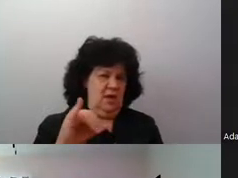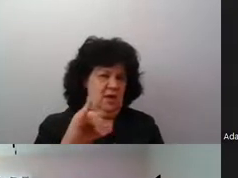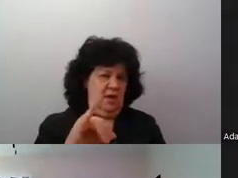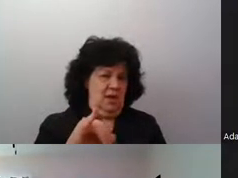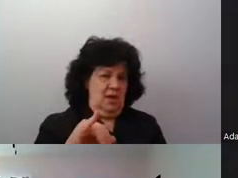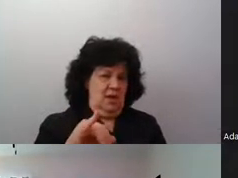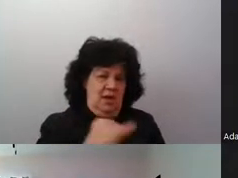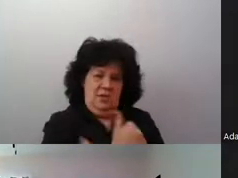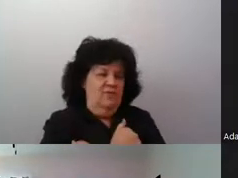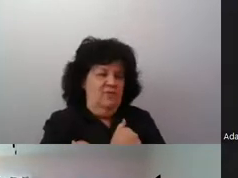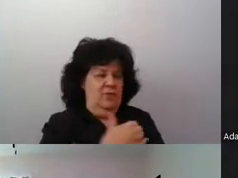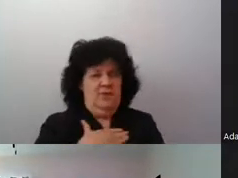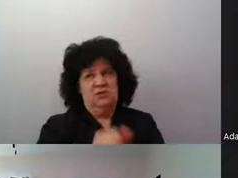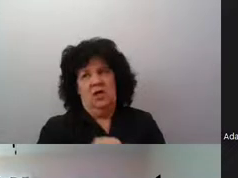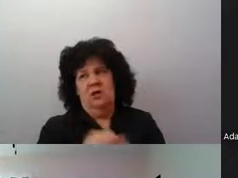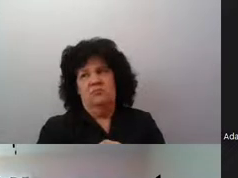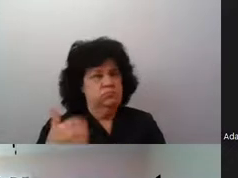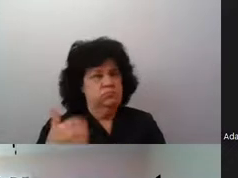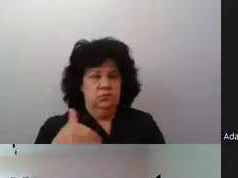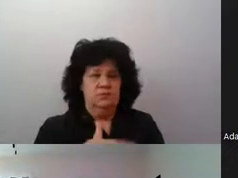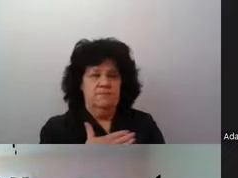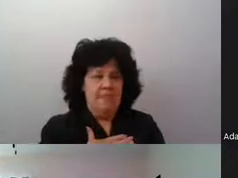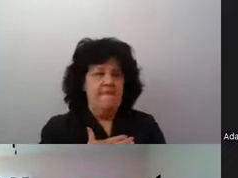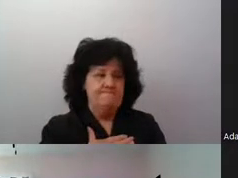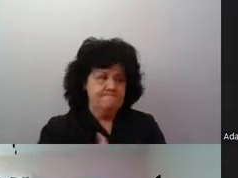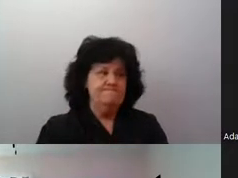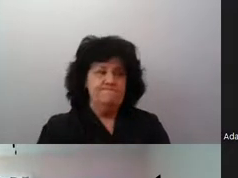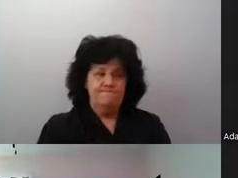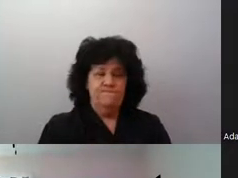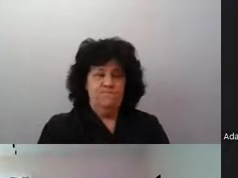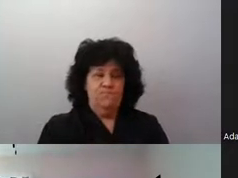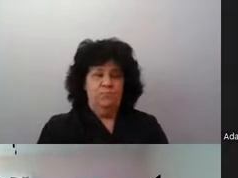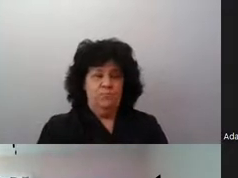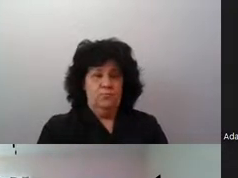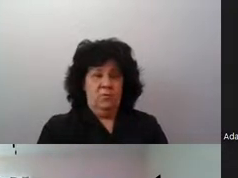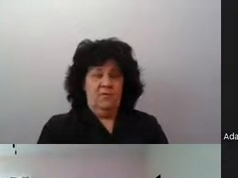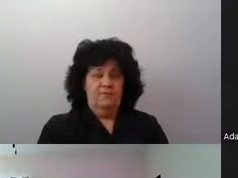I love my job and the focus that's being put on the civilian agency workforce members.